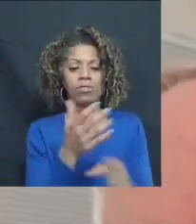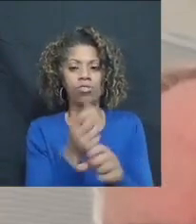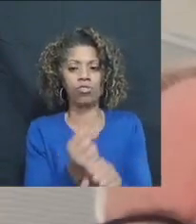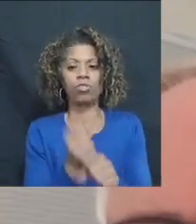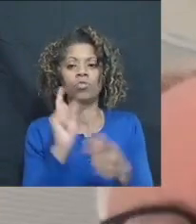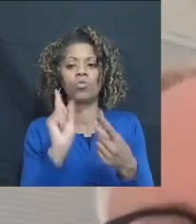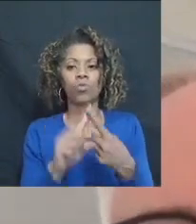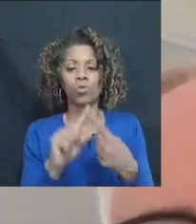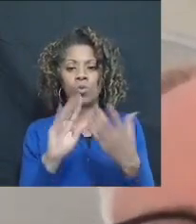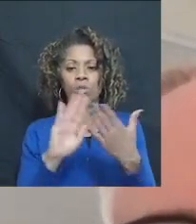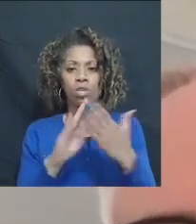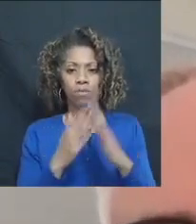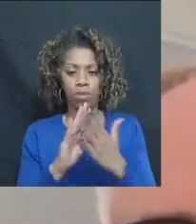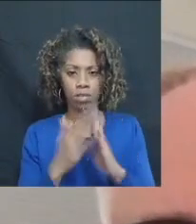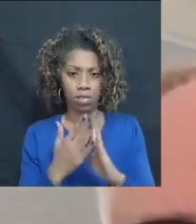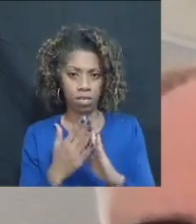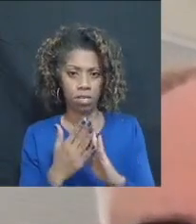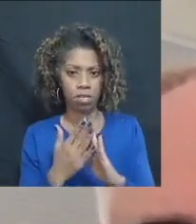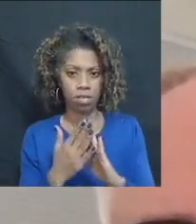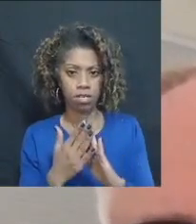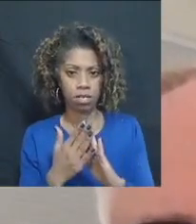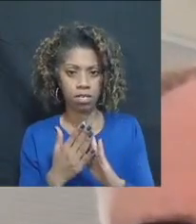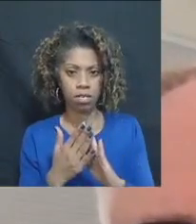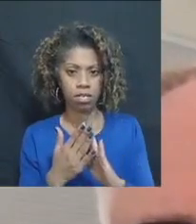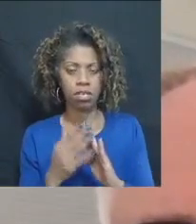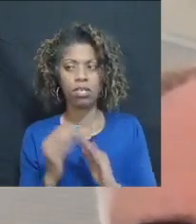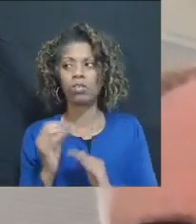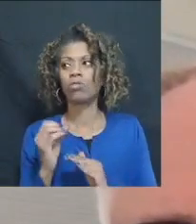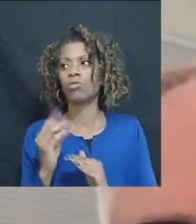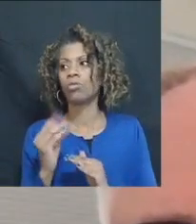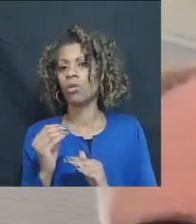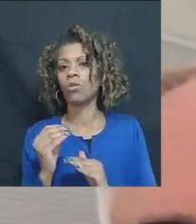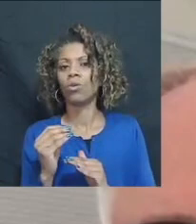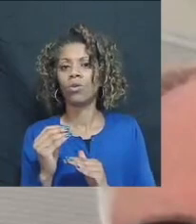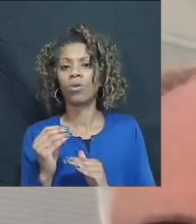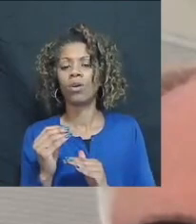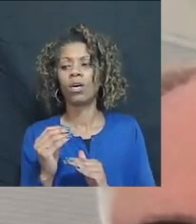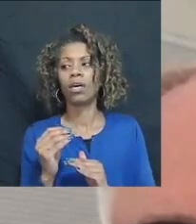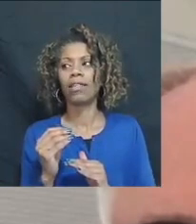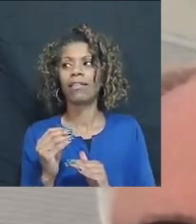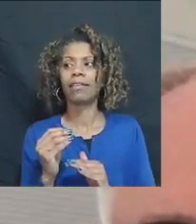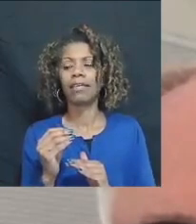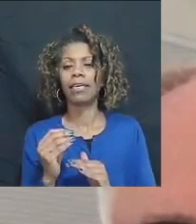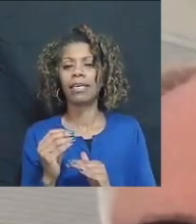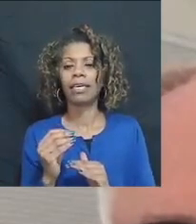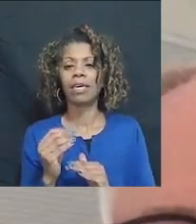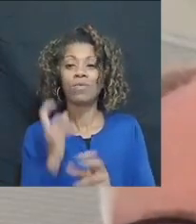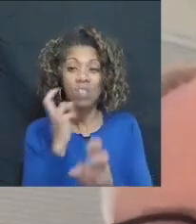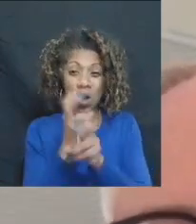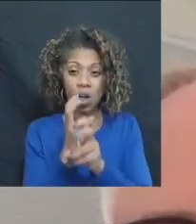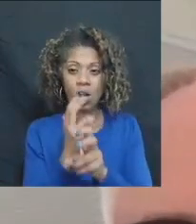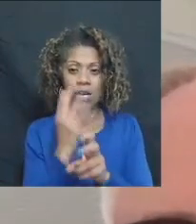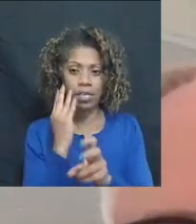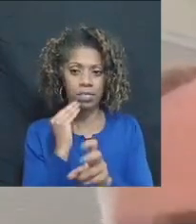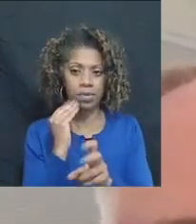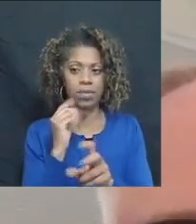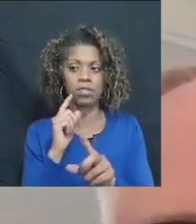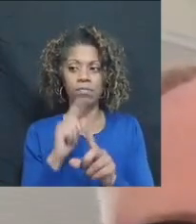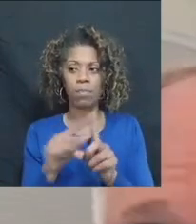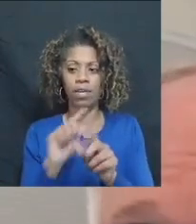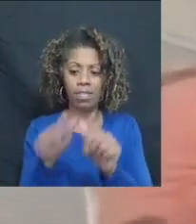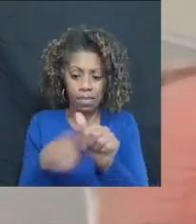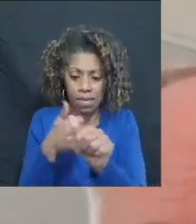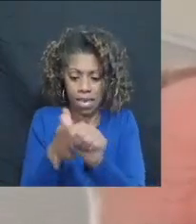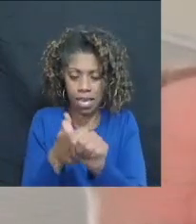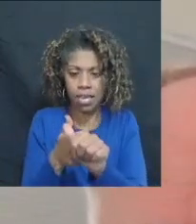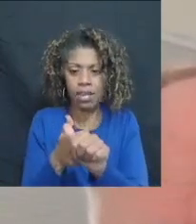for H1N1. And it was a terrific experience. As hard as it was a really good experience. And great training